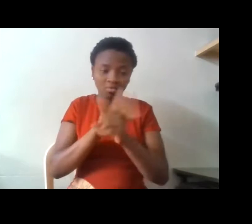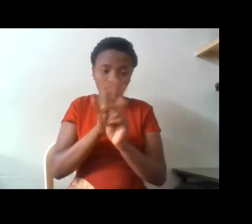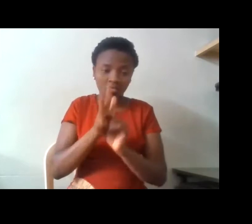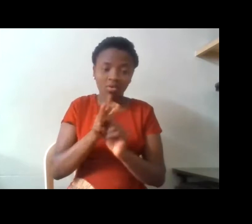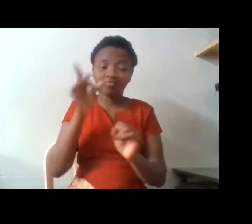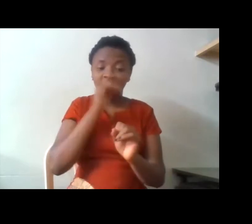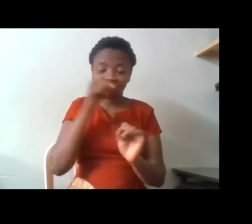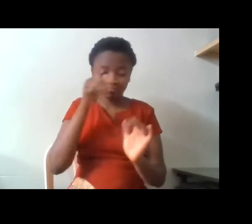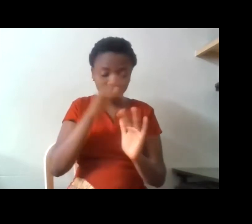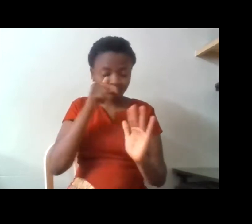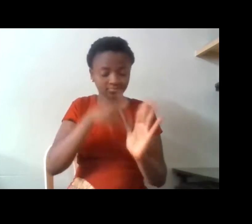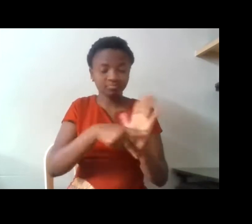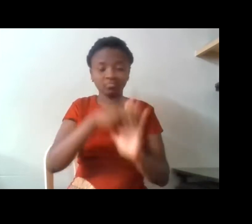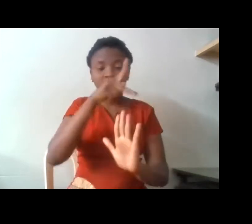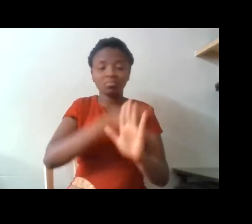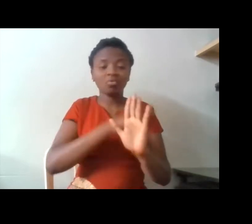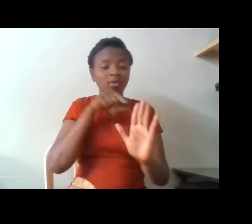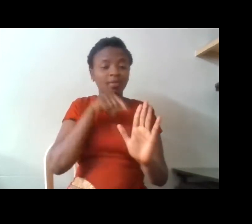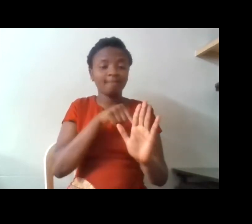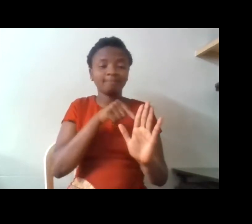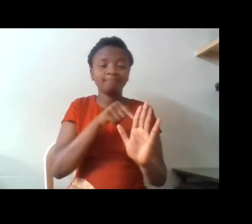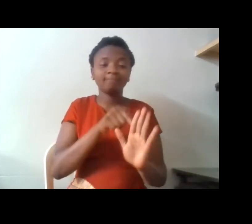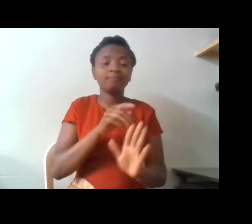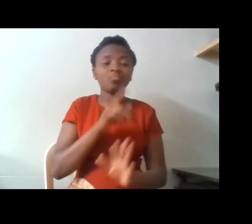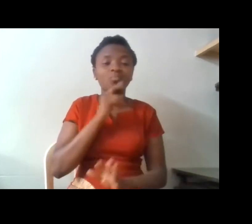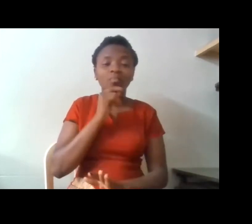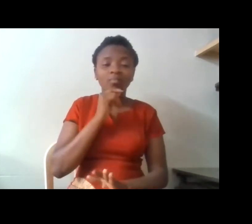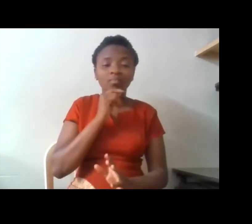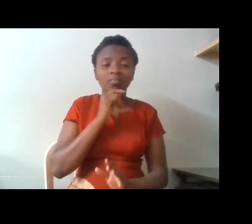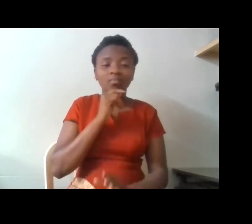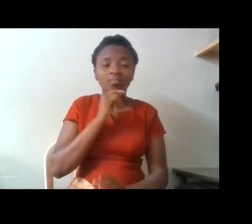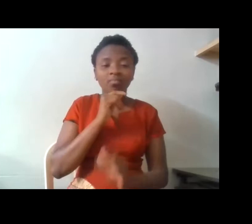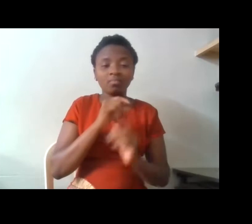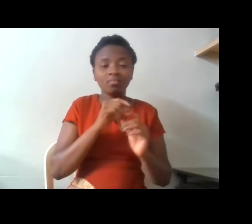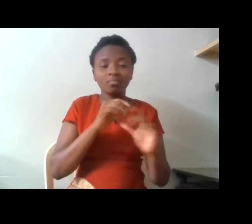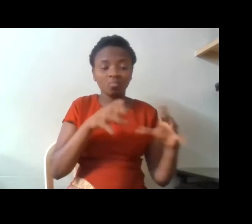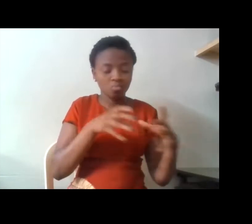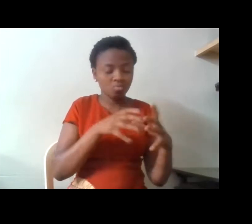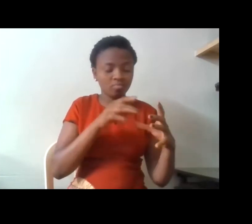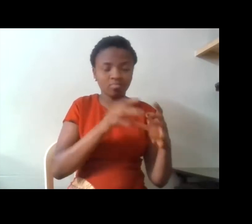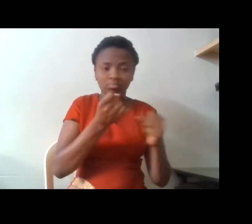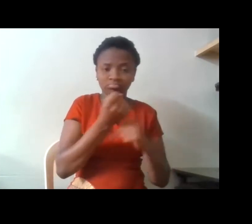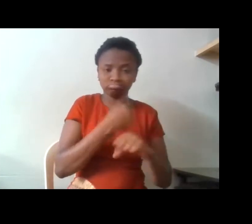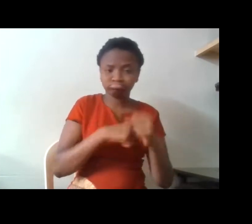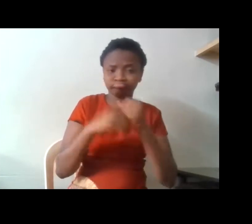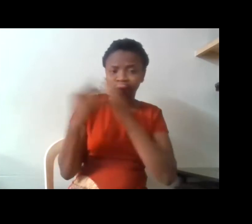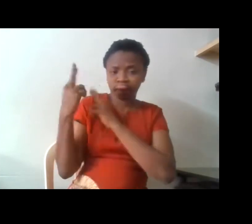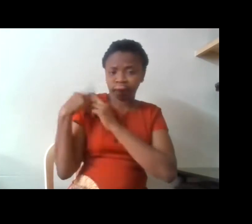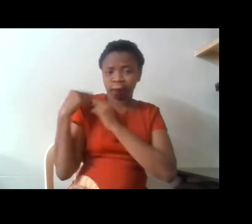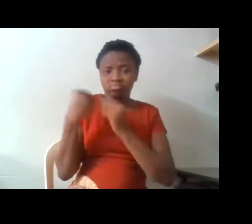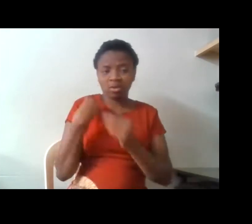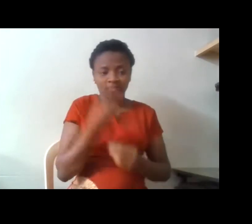DPO is leading on a whole range of responsibilities, for example, market